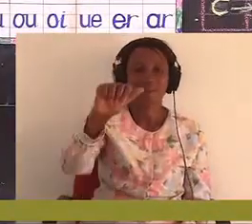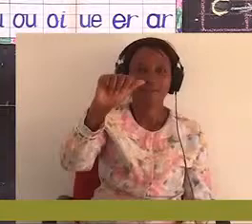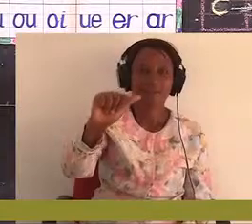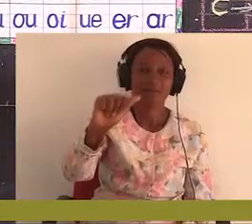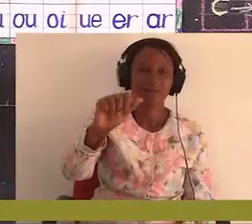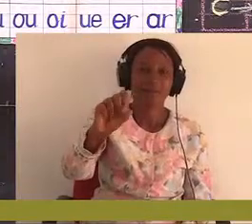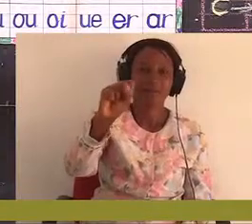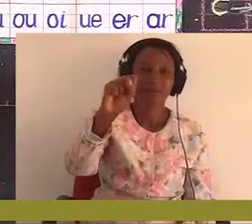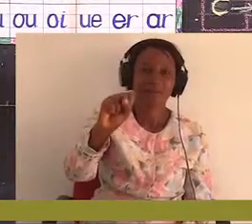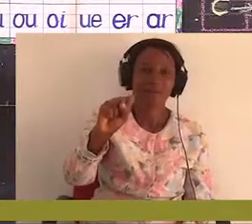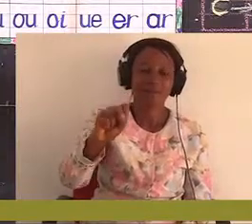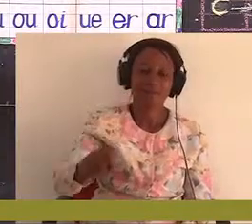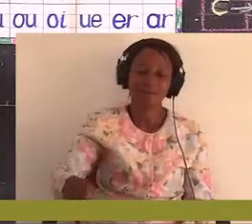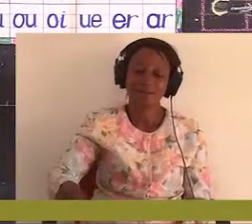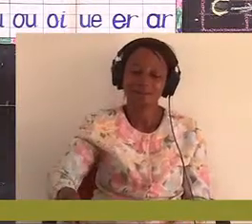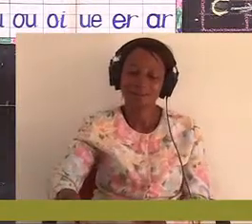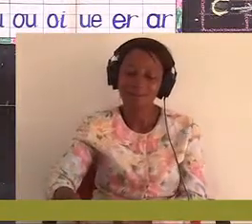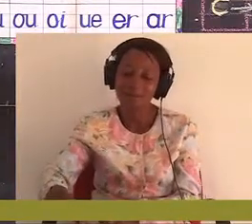gas.